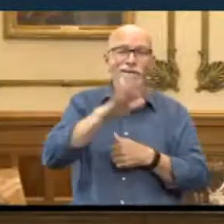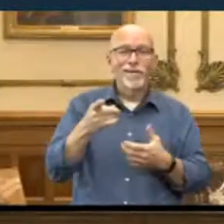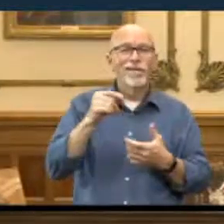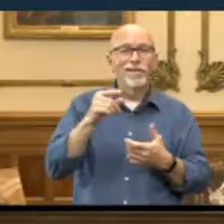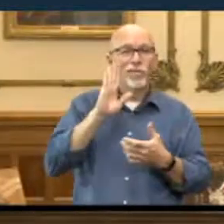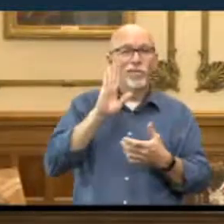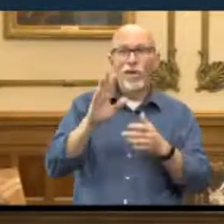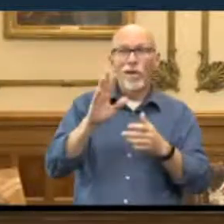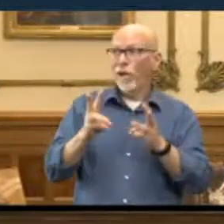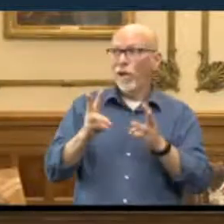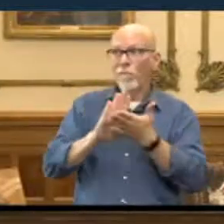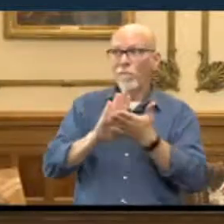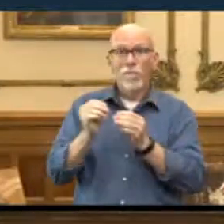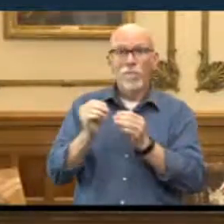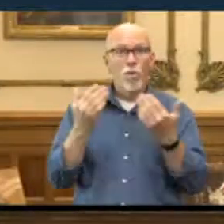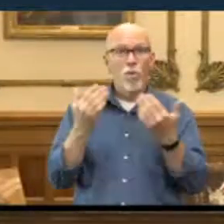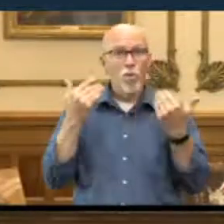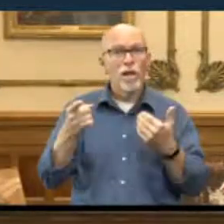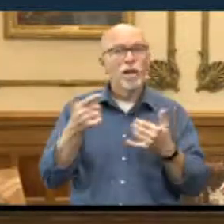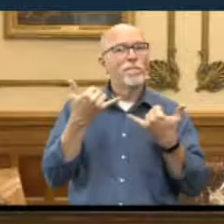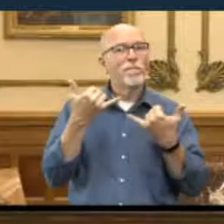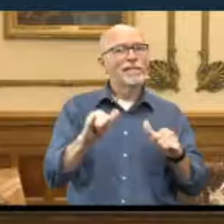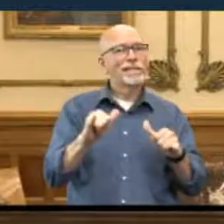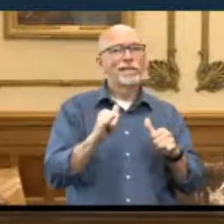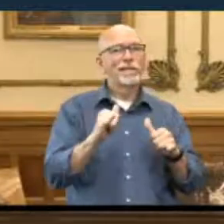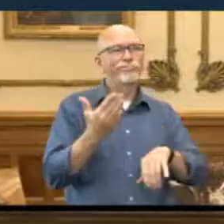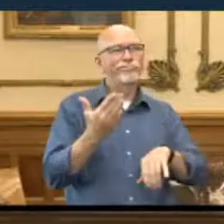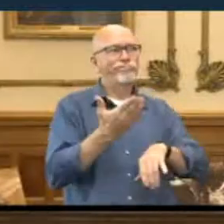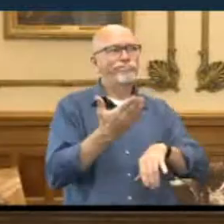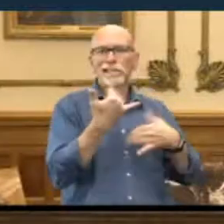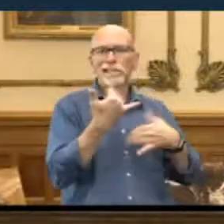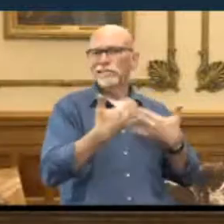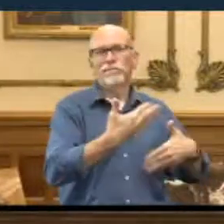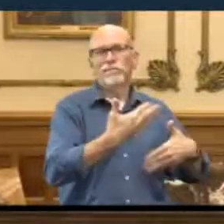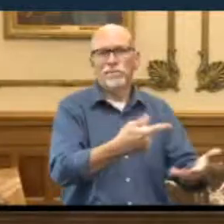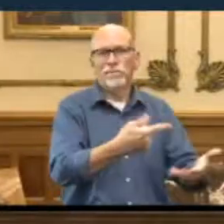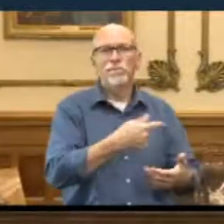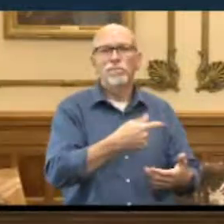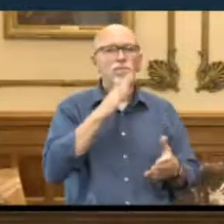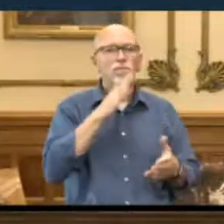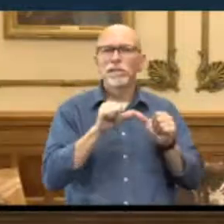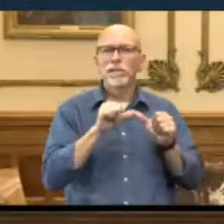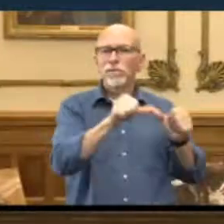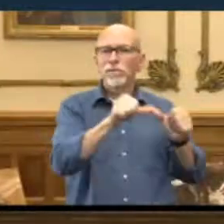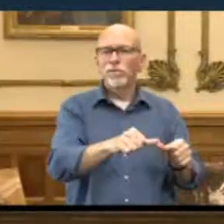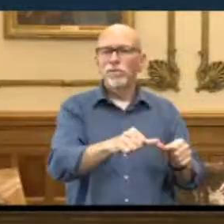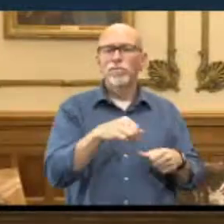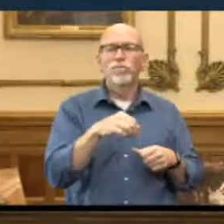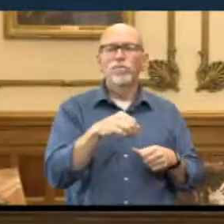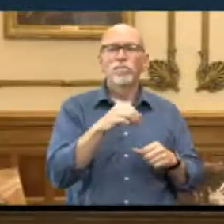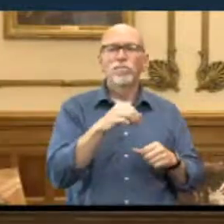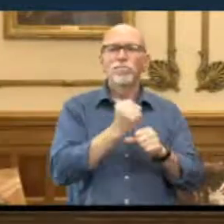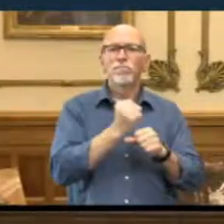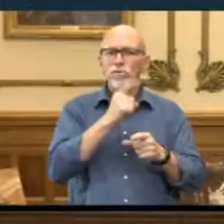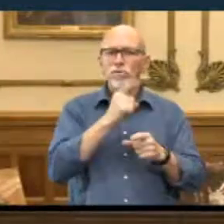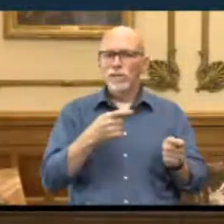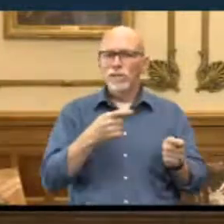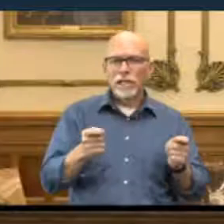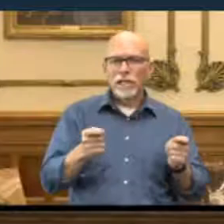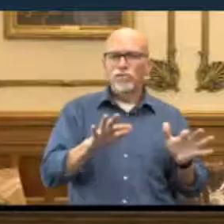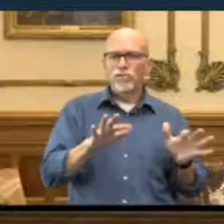turning cooler. Construction season is still in full swing, and we will continue to manage and